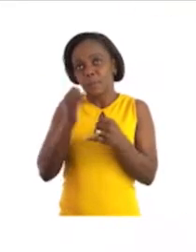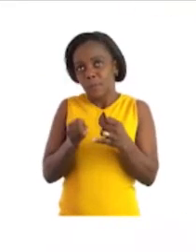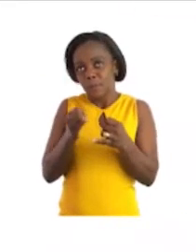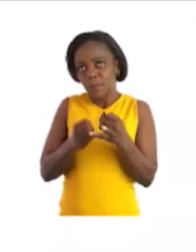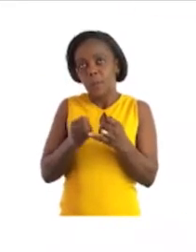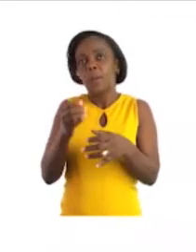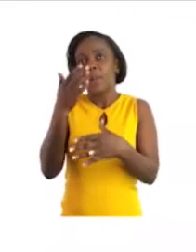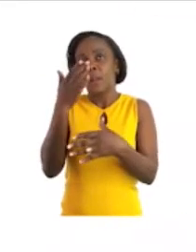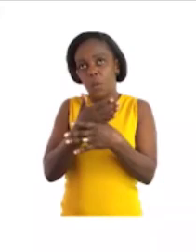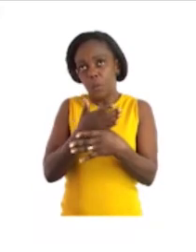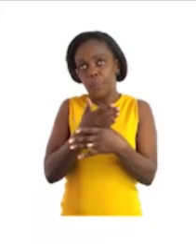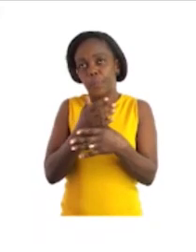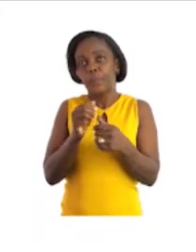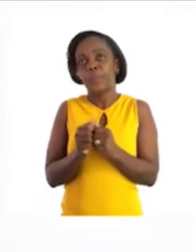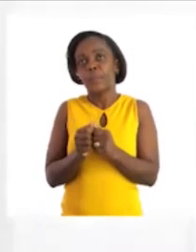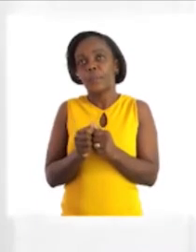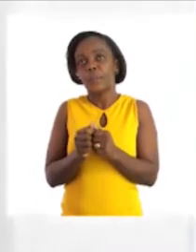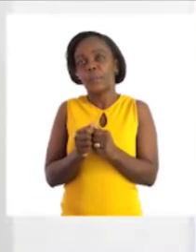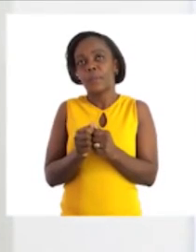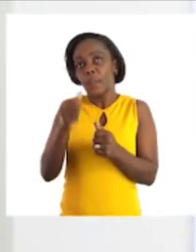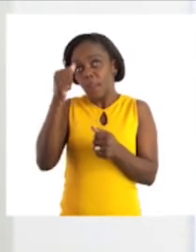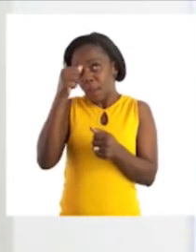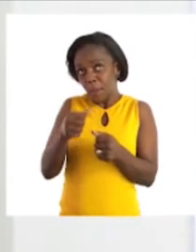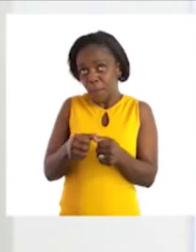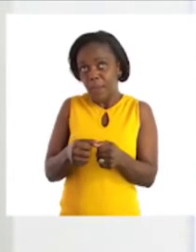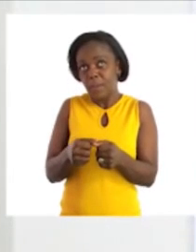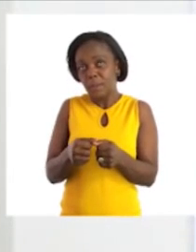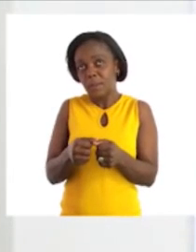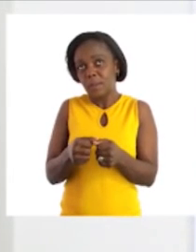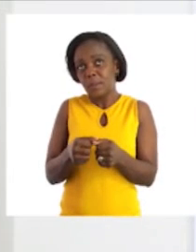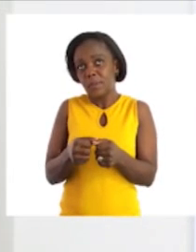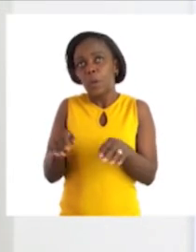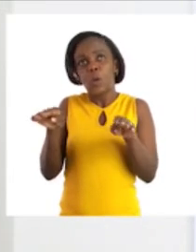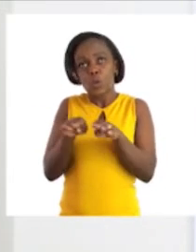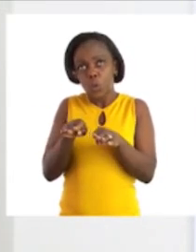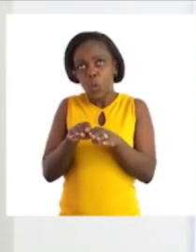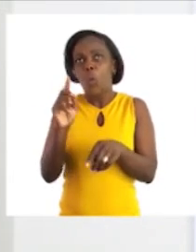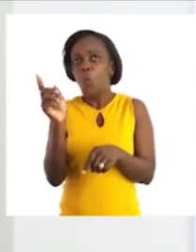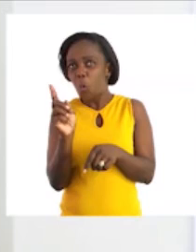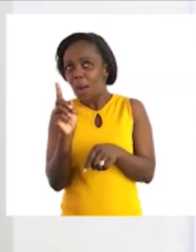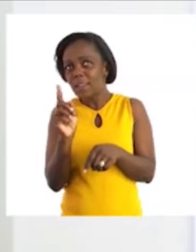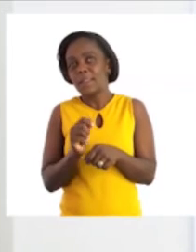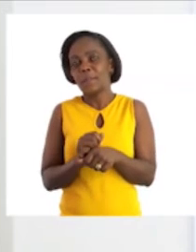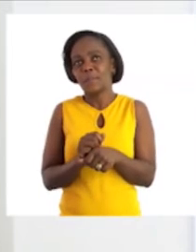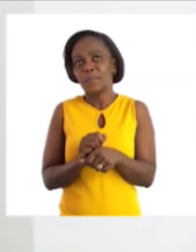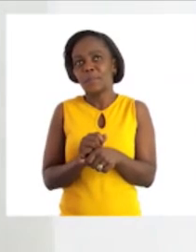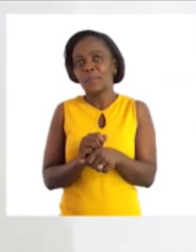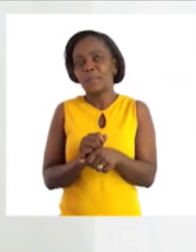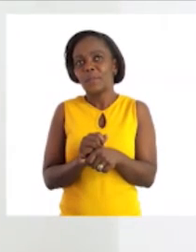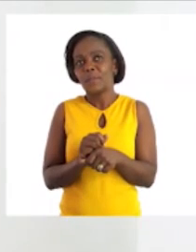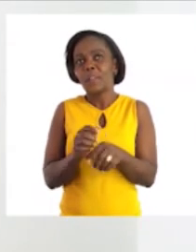our lesson. I would like to remind you of what things you must do and what things you